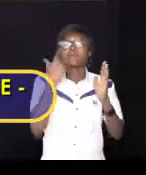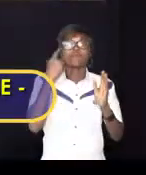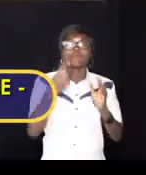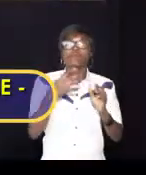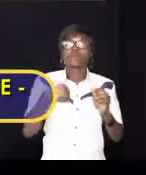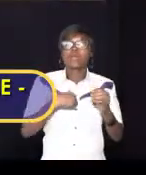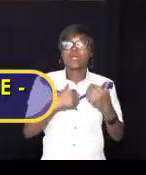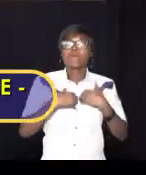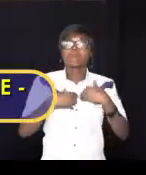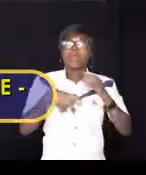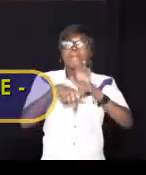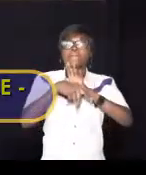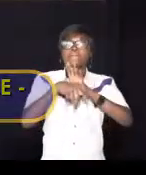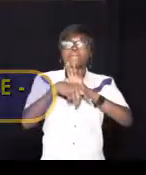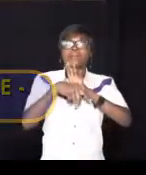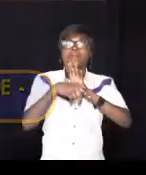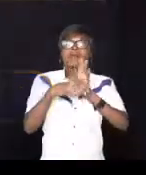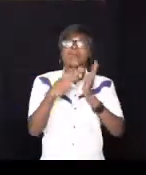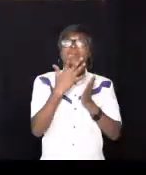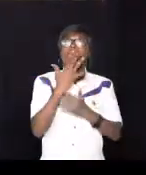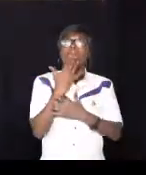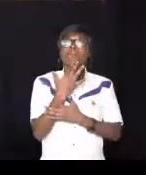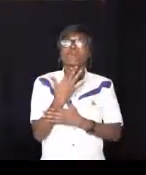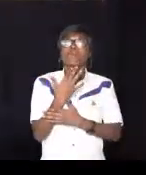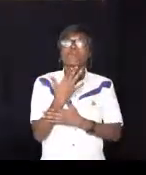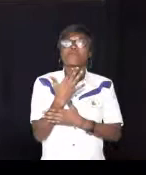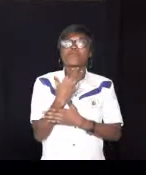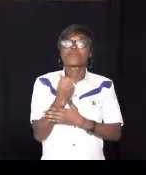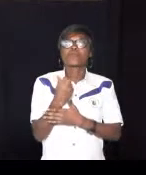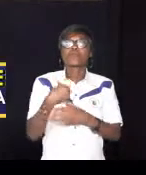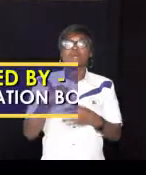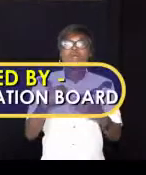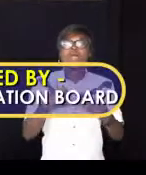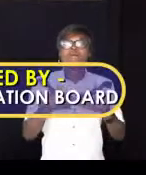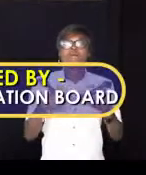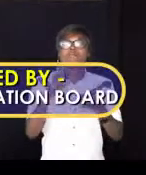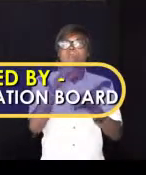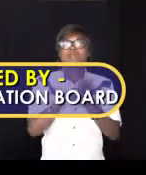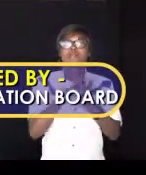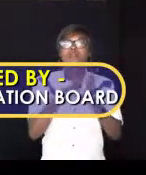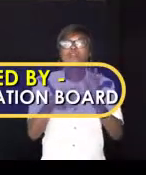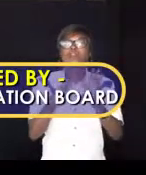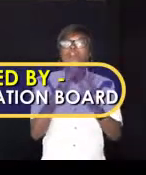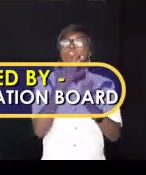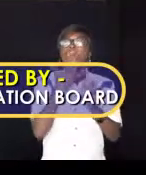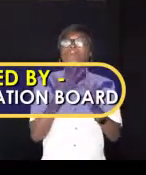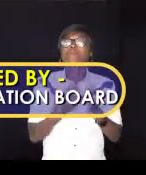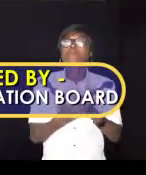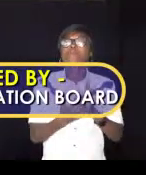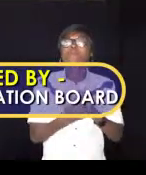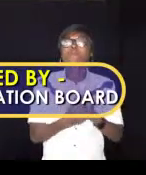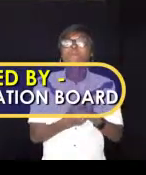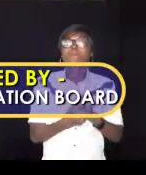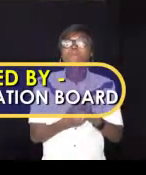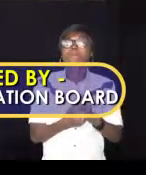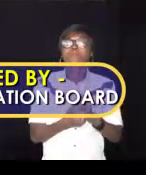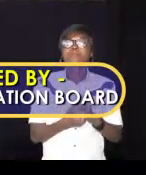colors. We have the primary colors. Say that. Primary colors. We have the secondary colors. Say